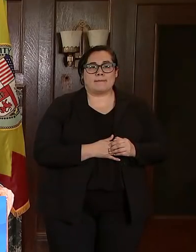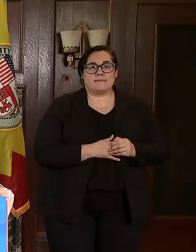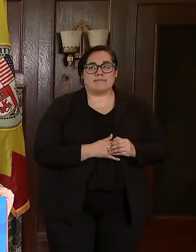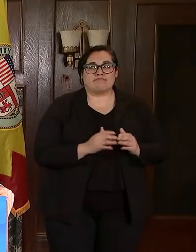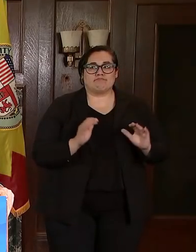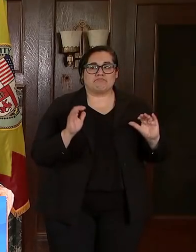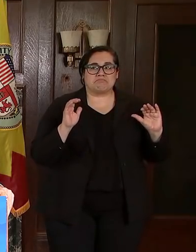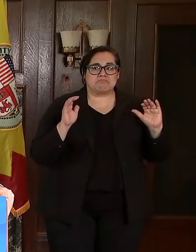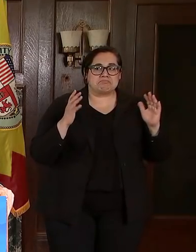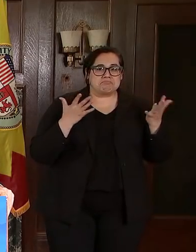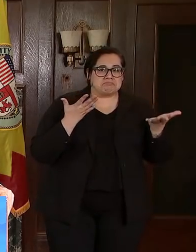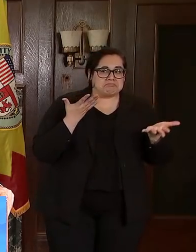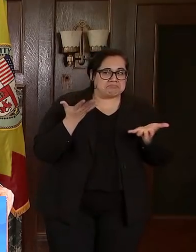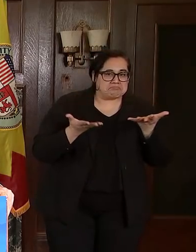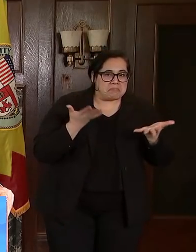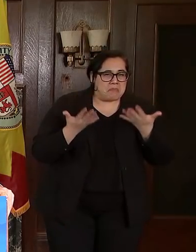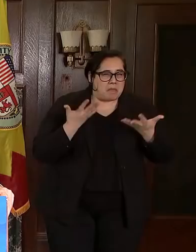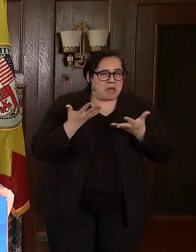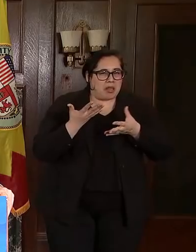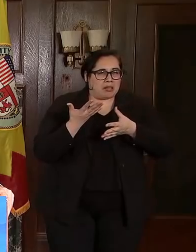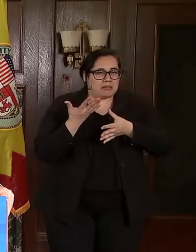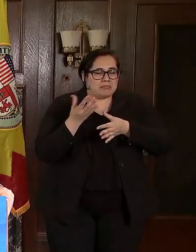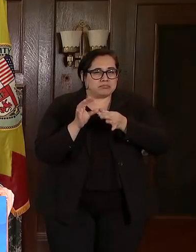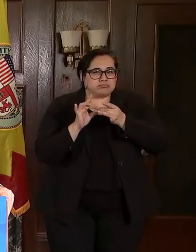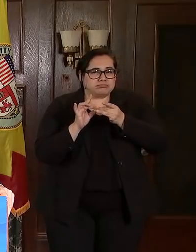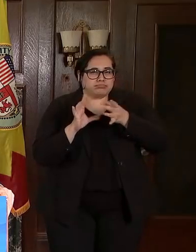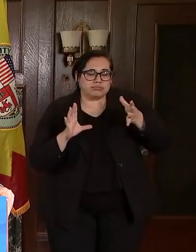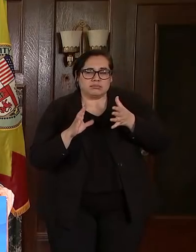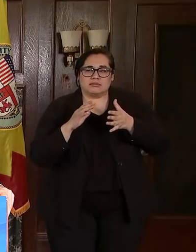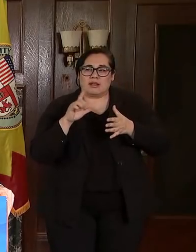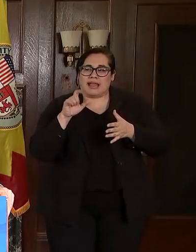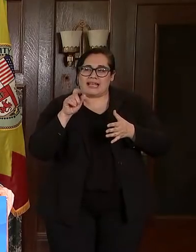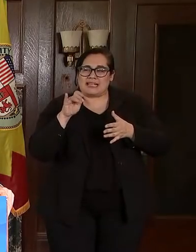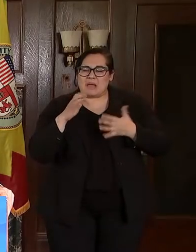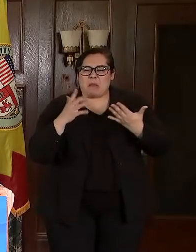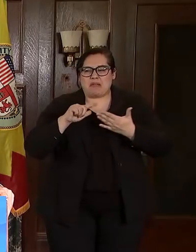All right, we might have lost Leslie. Let's go to the next question if she's not on.